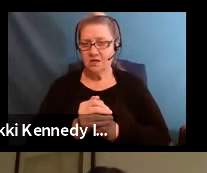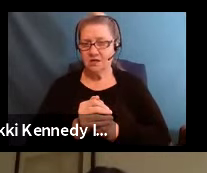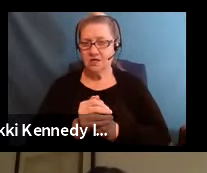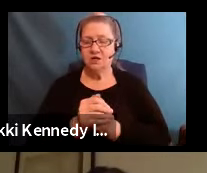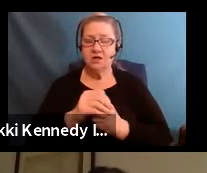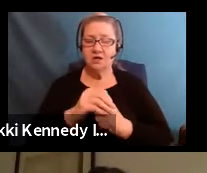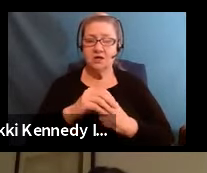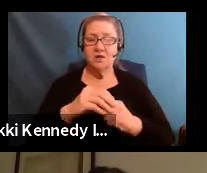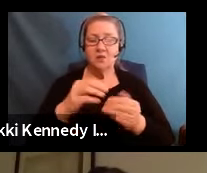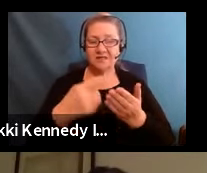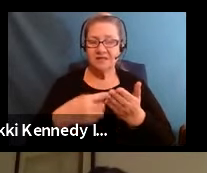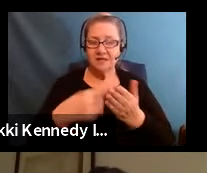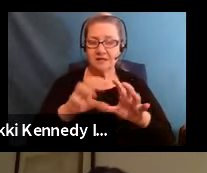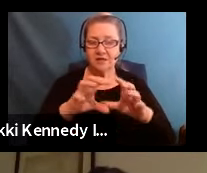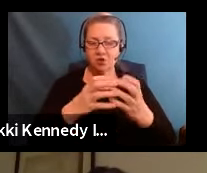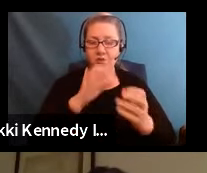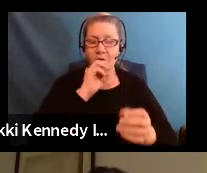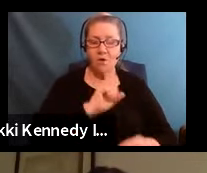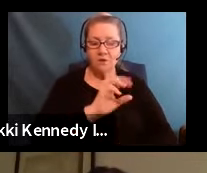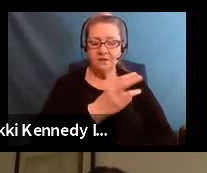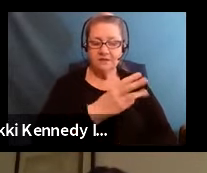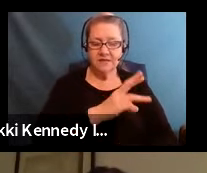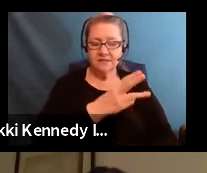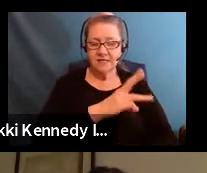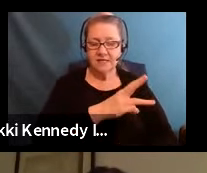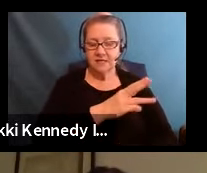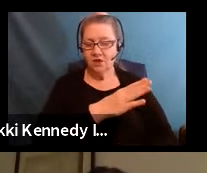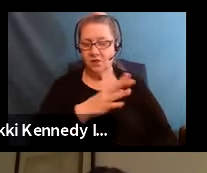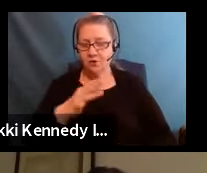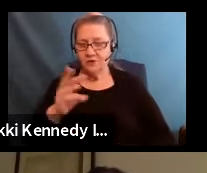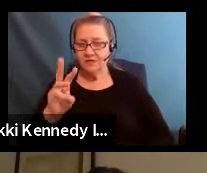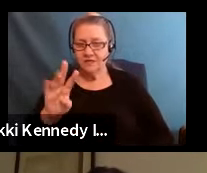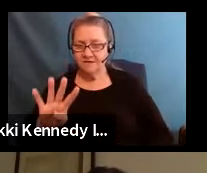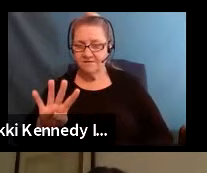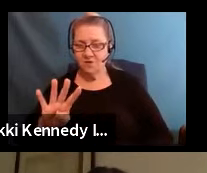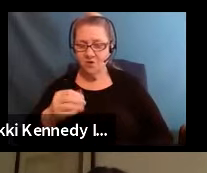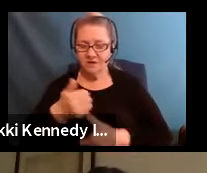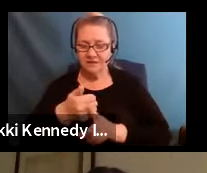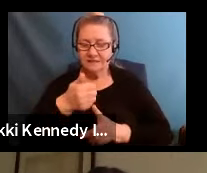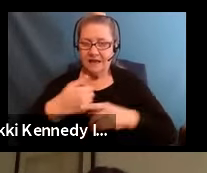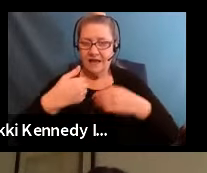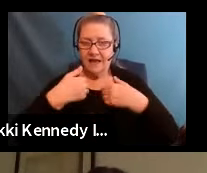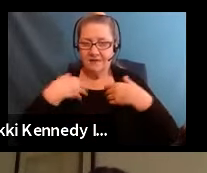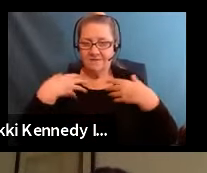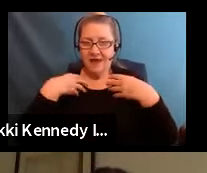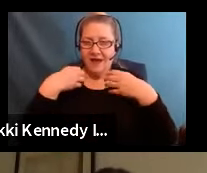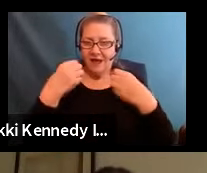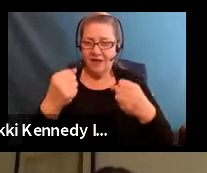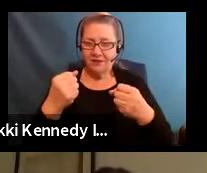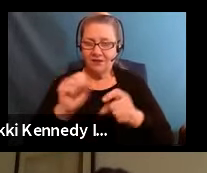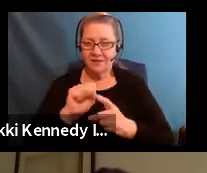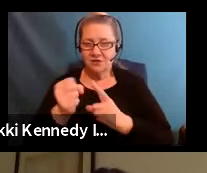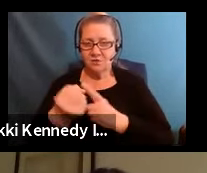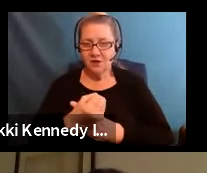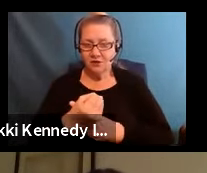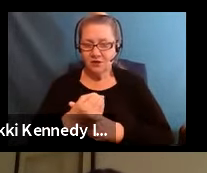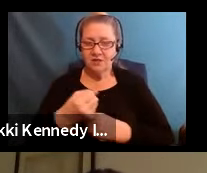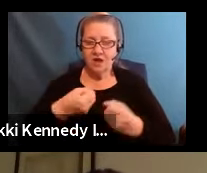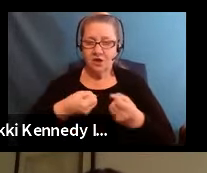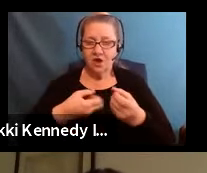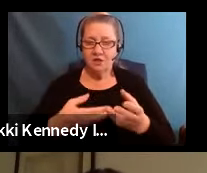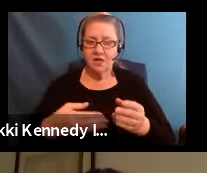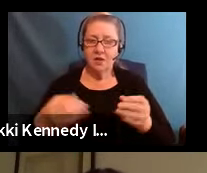16 to 64 who do have health conditions that put them at increased risk for severe